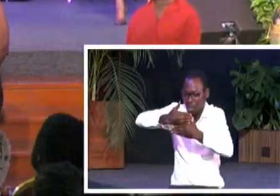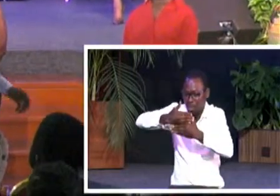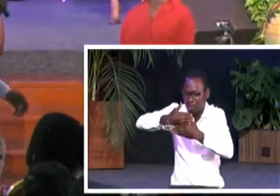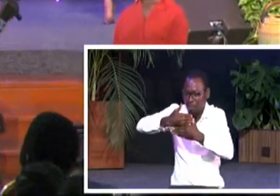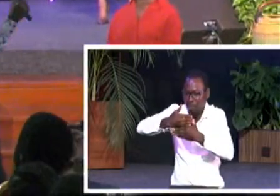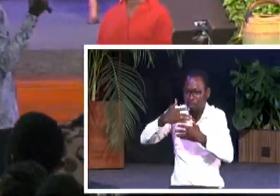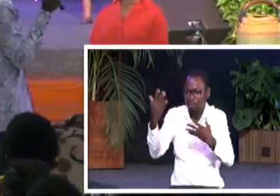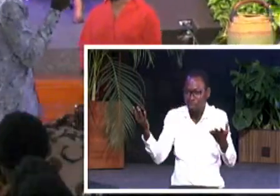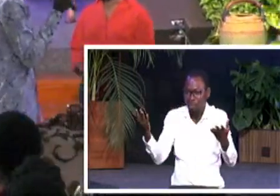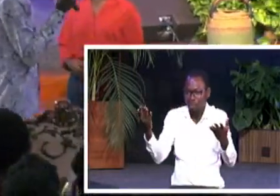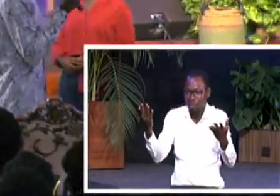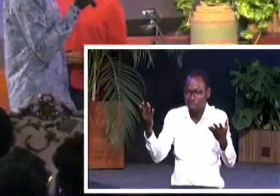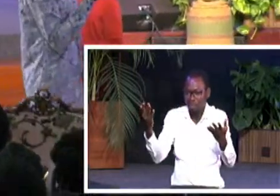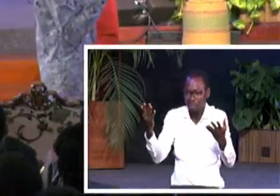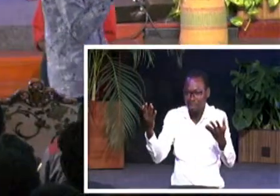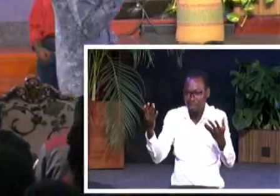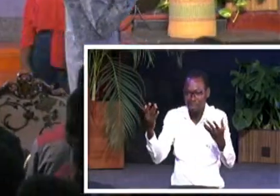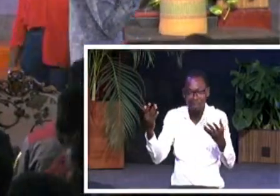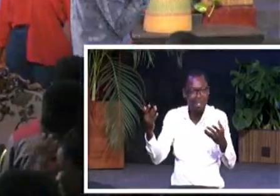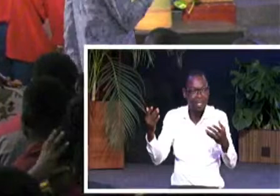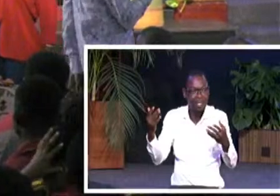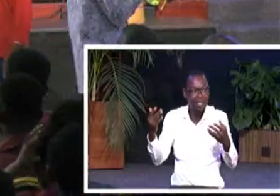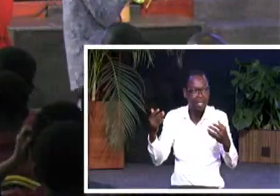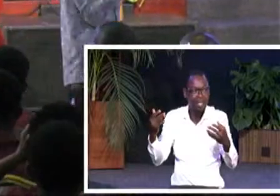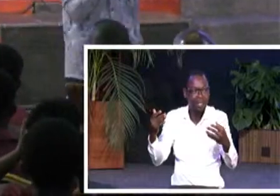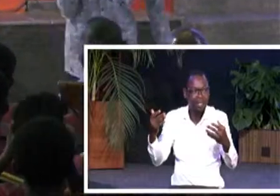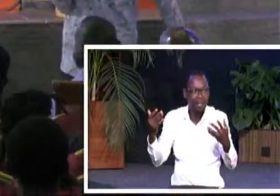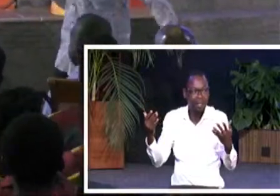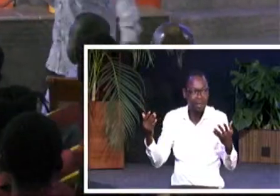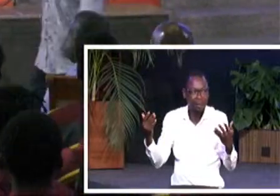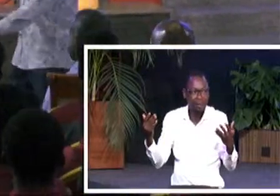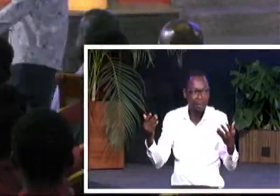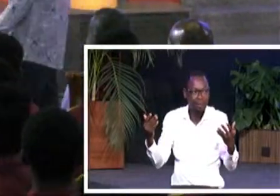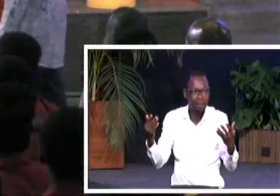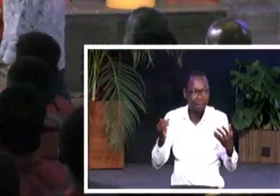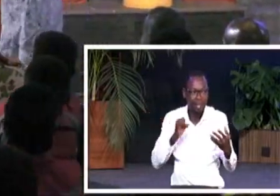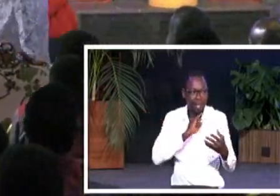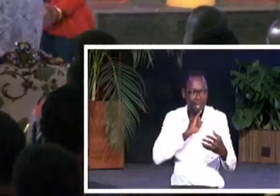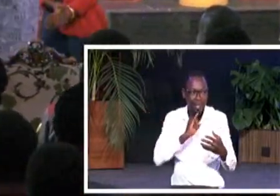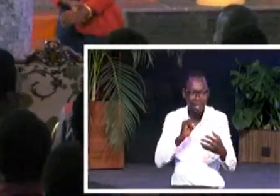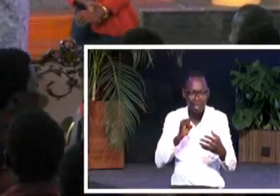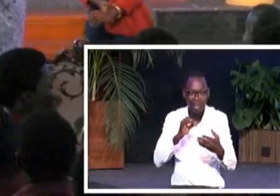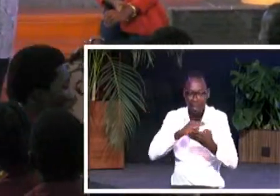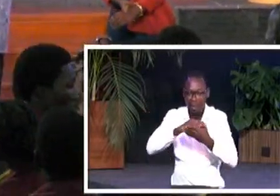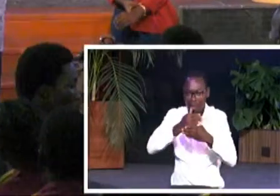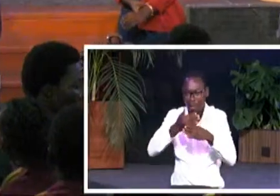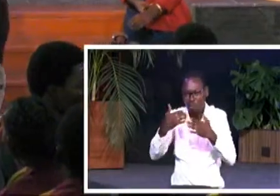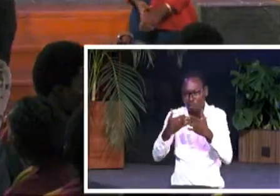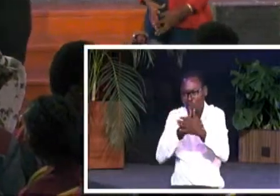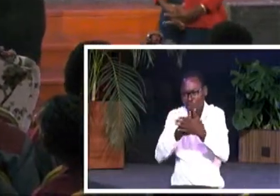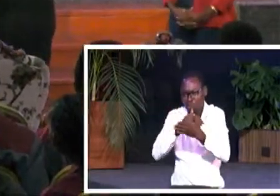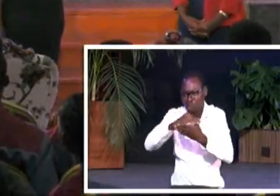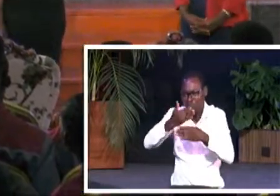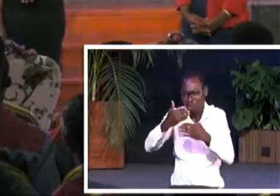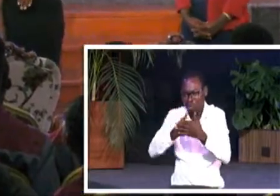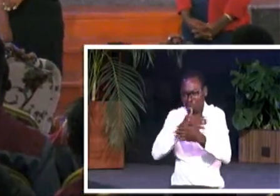the final prize in season 2 of PCH and the laptop, brand new